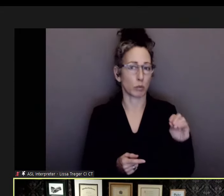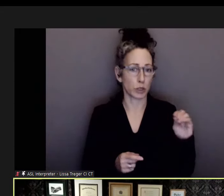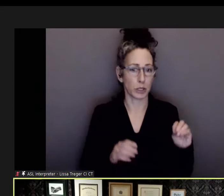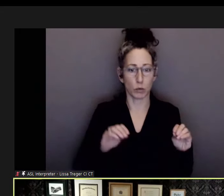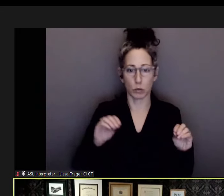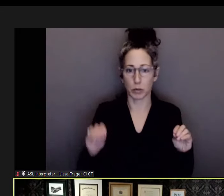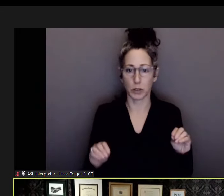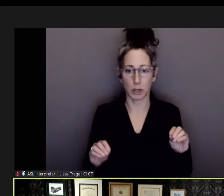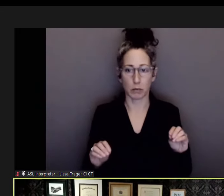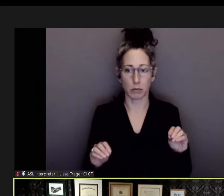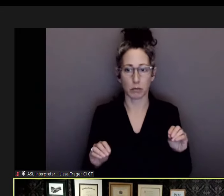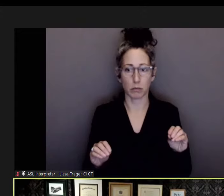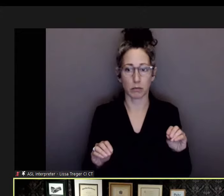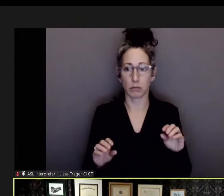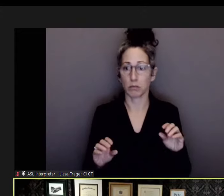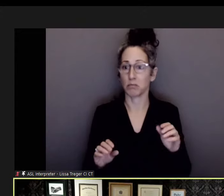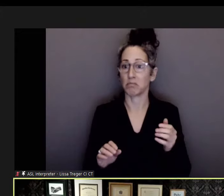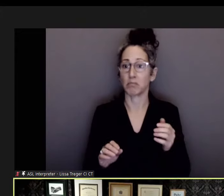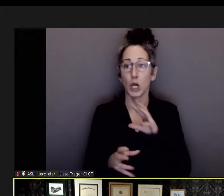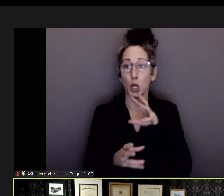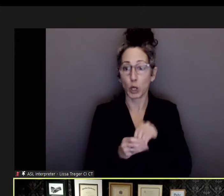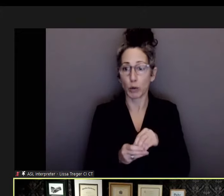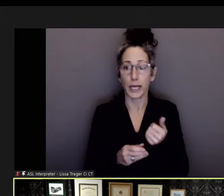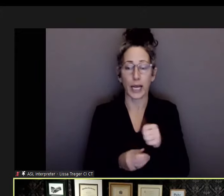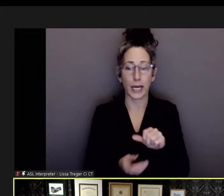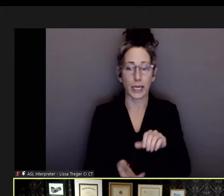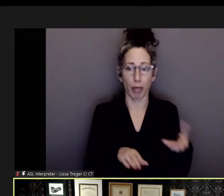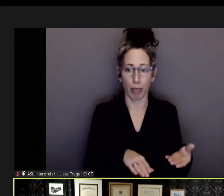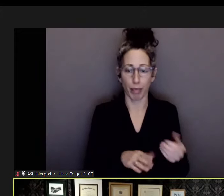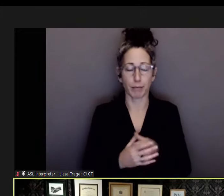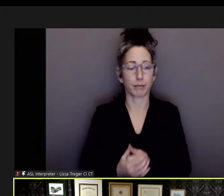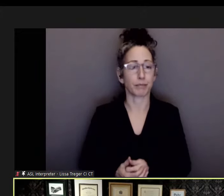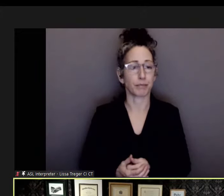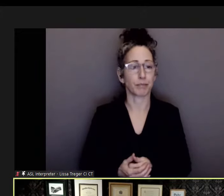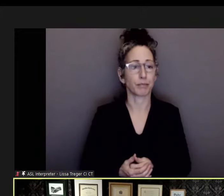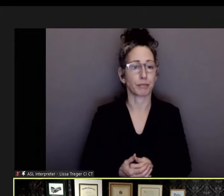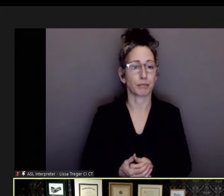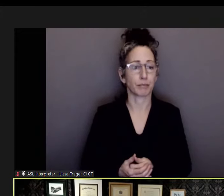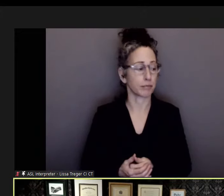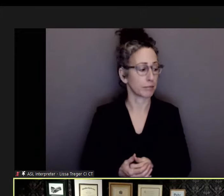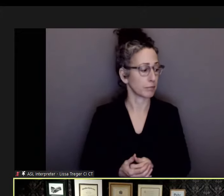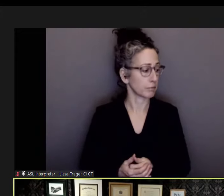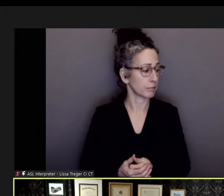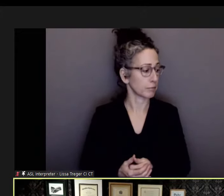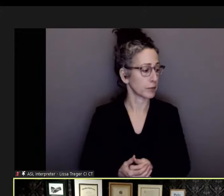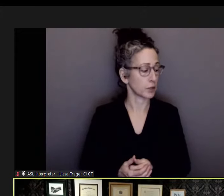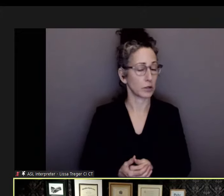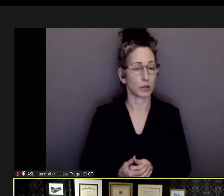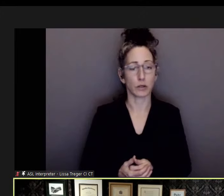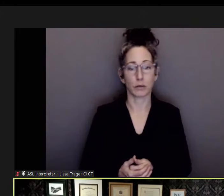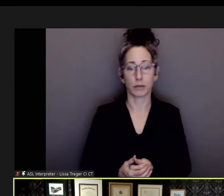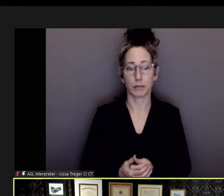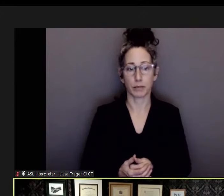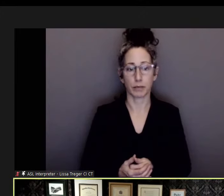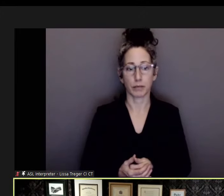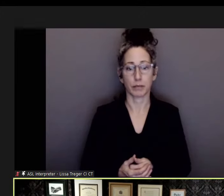as any death that was reported in the study, very similar between the vaccine and the placebo group.